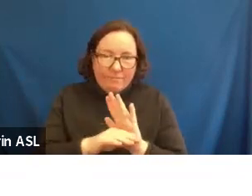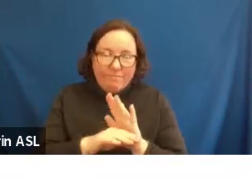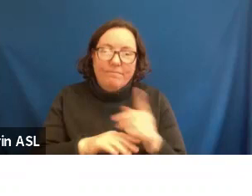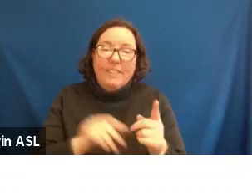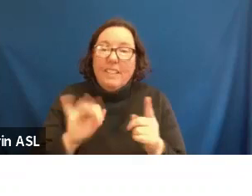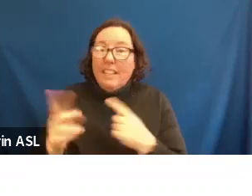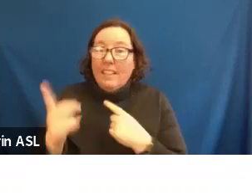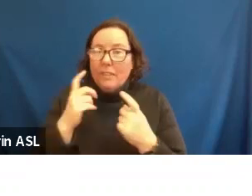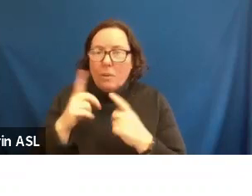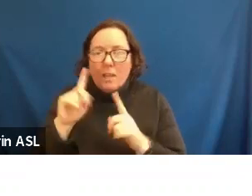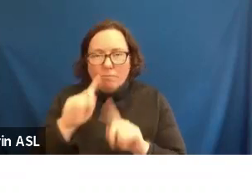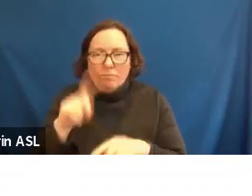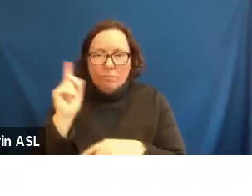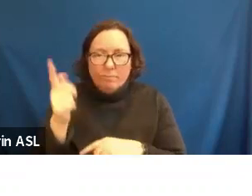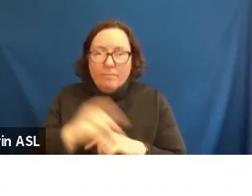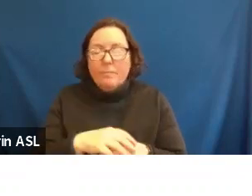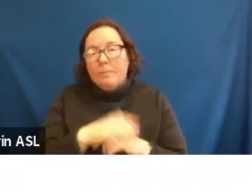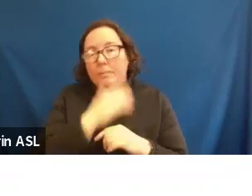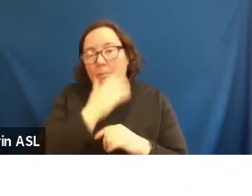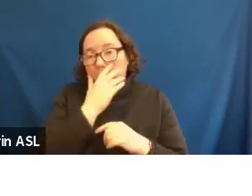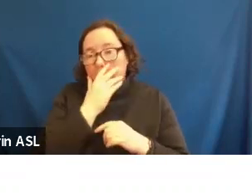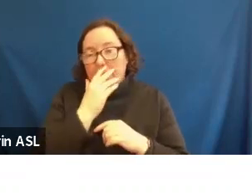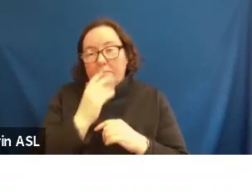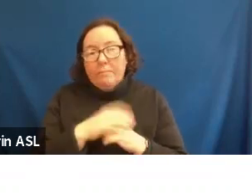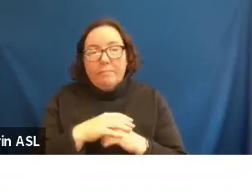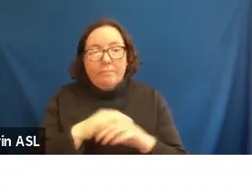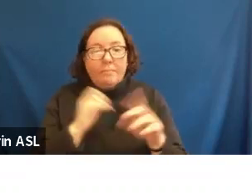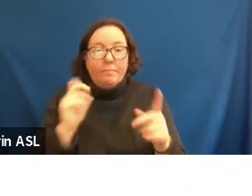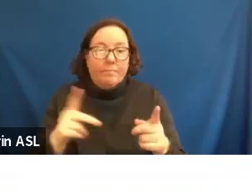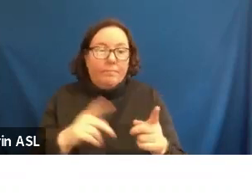can answer them in our next session.